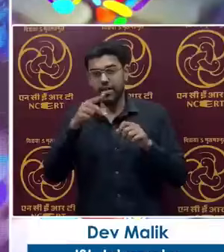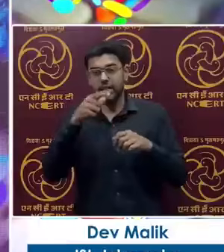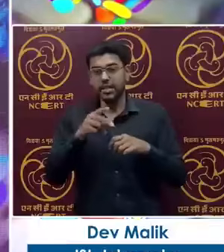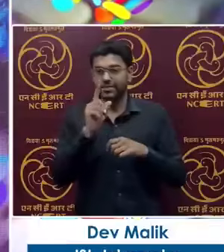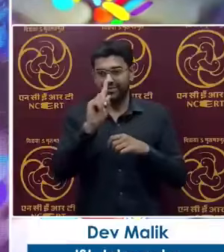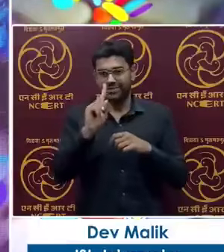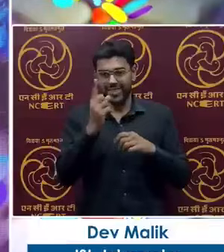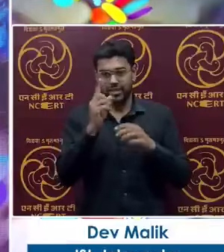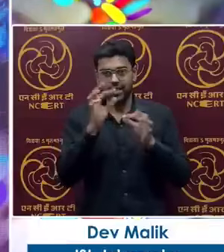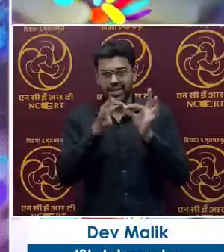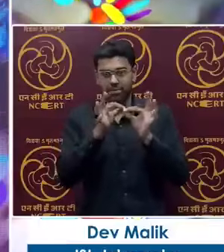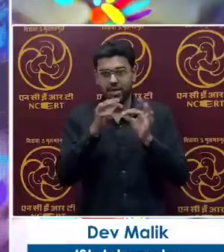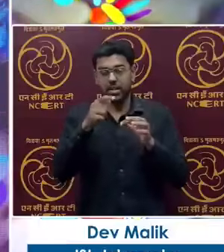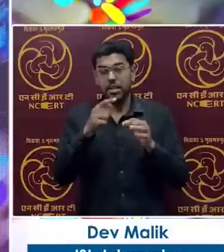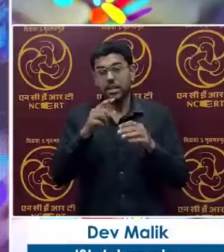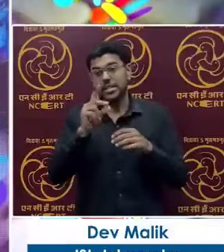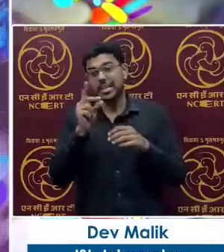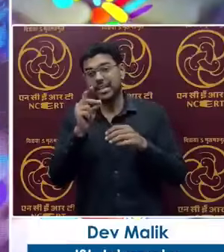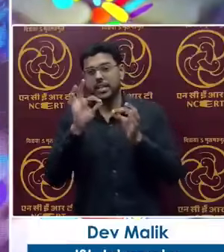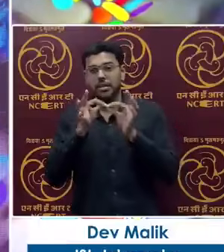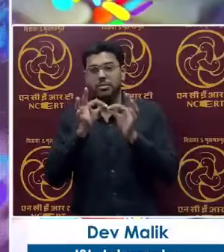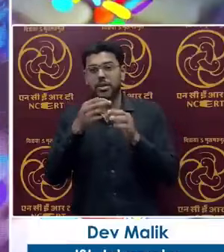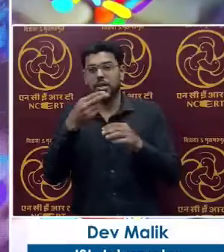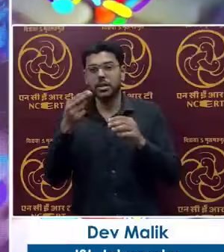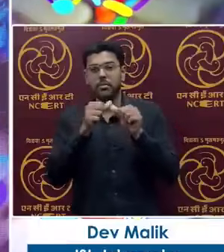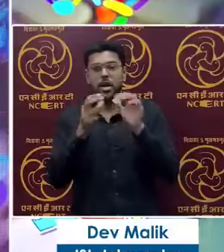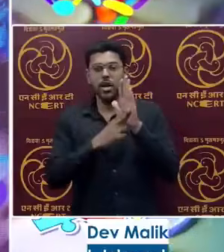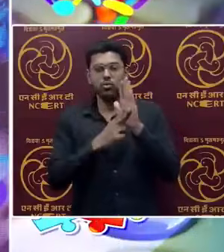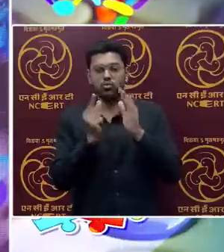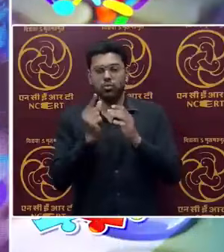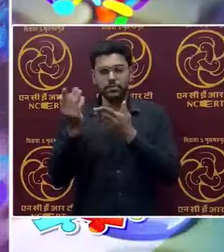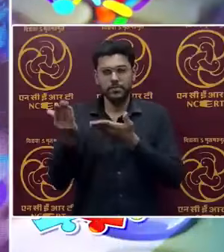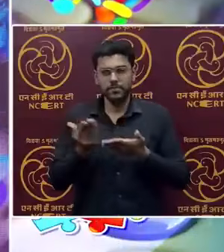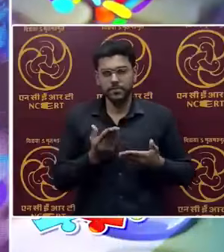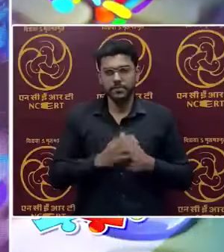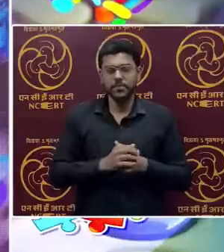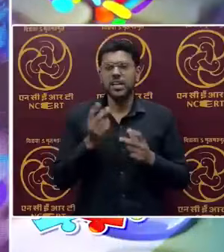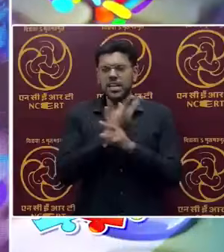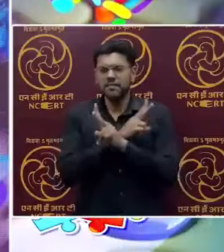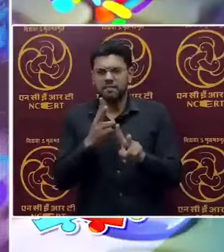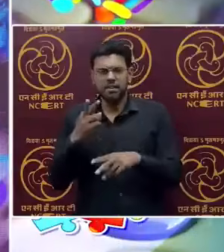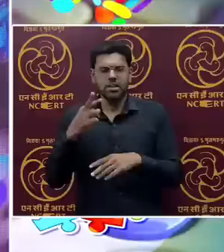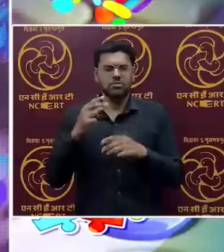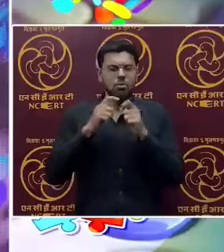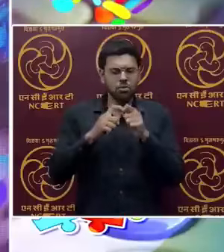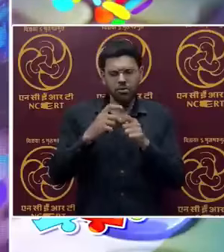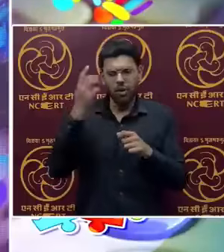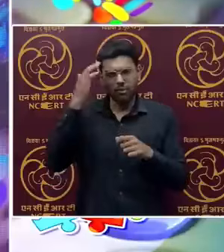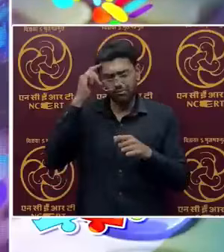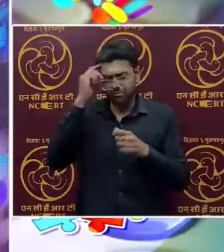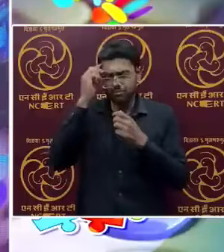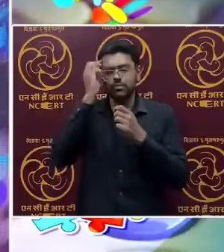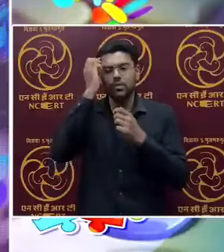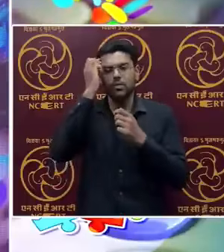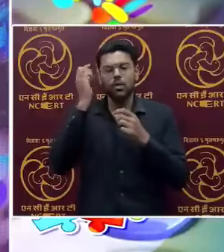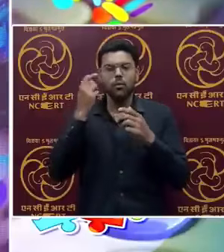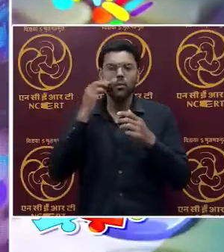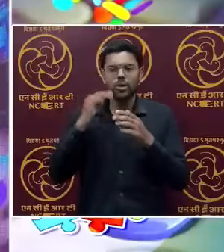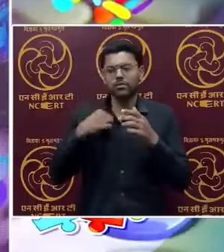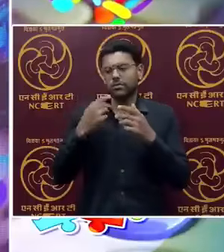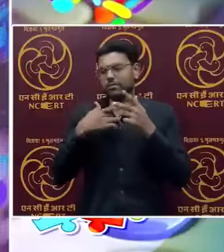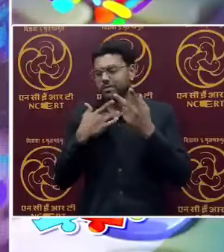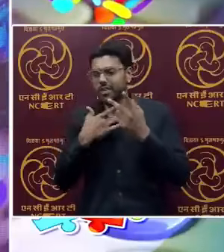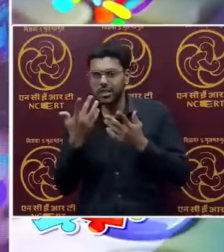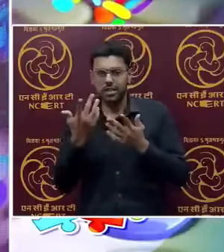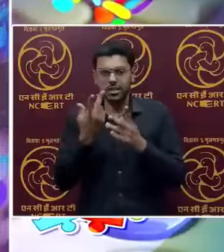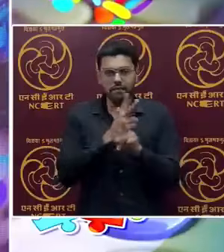be supported by Ms. Anu Malik. We welcome both of you to the session. There are so many questions in my mind when it comes to early